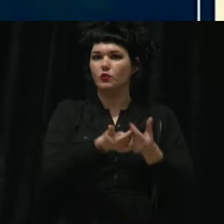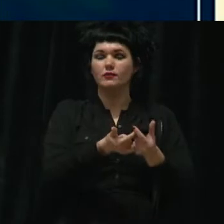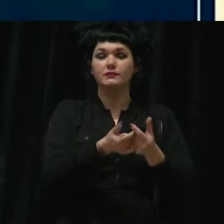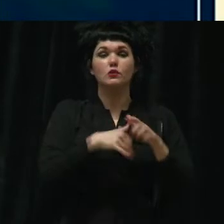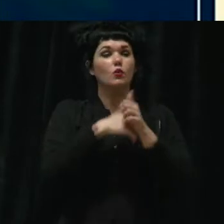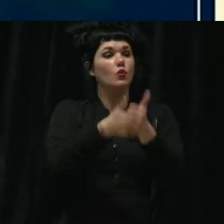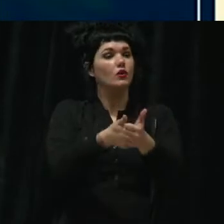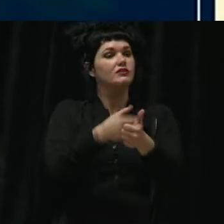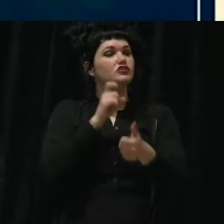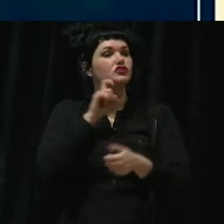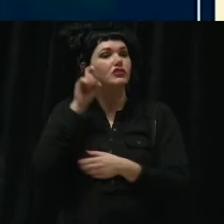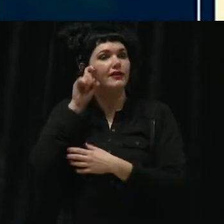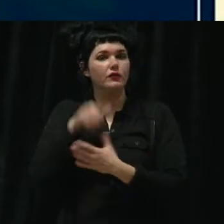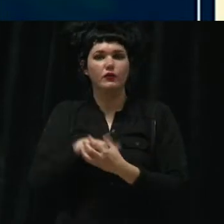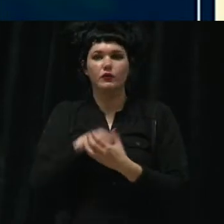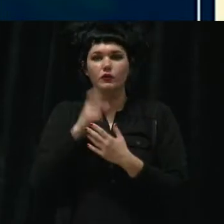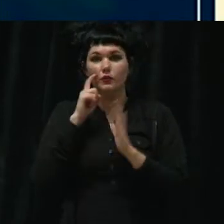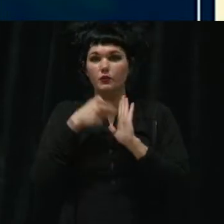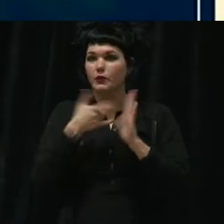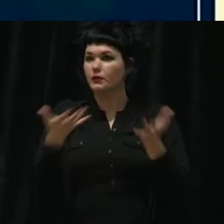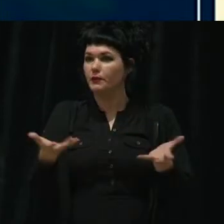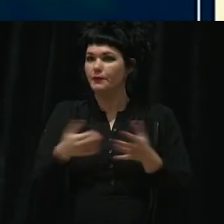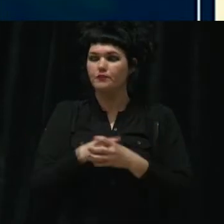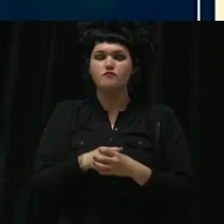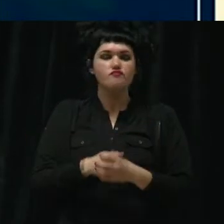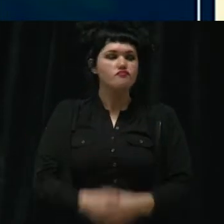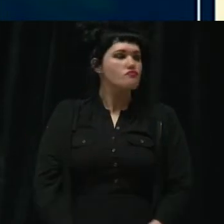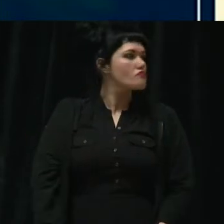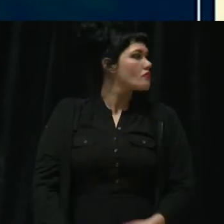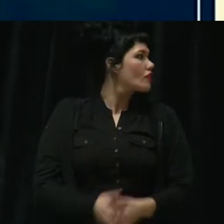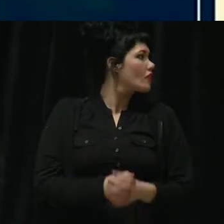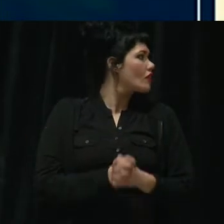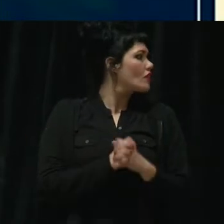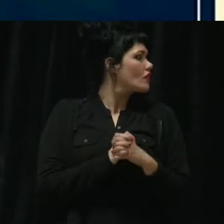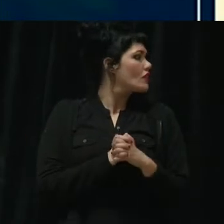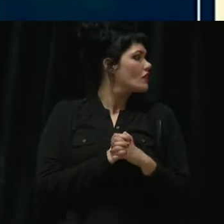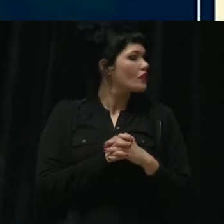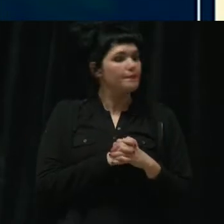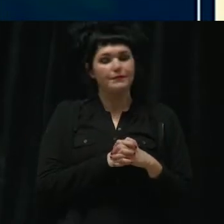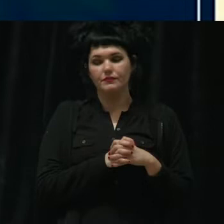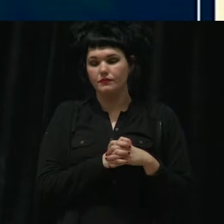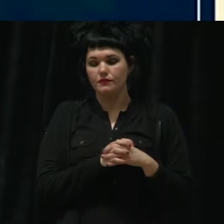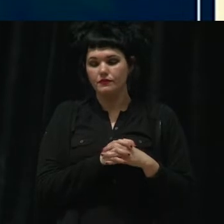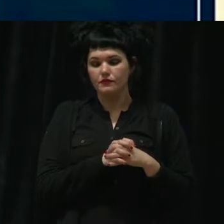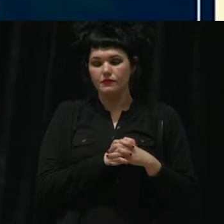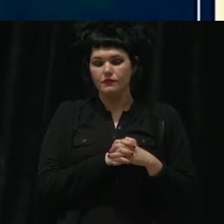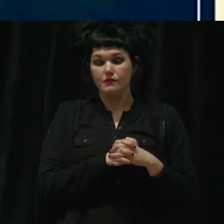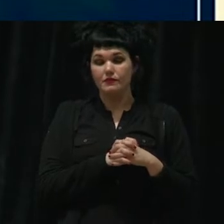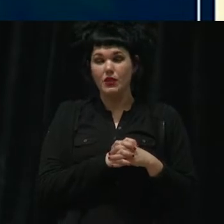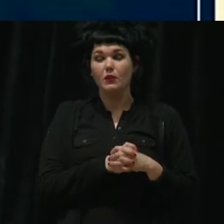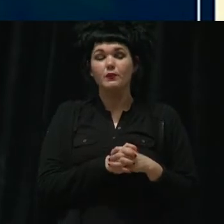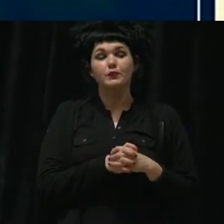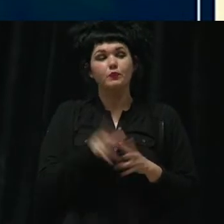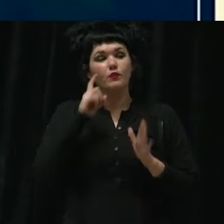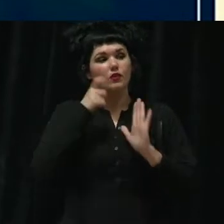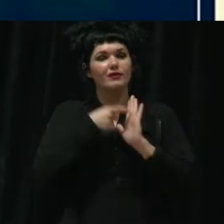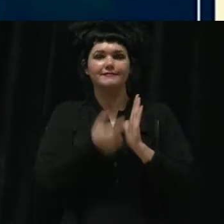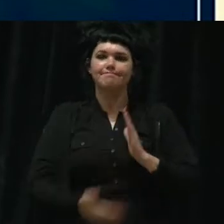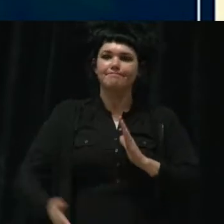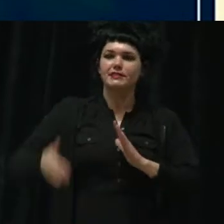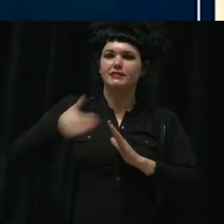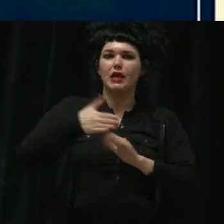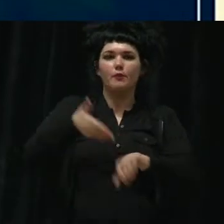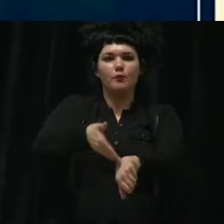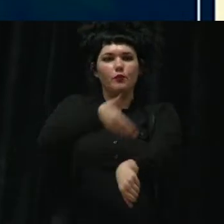gender, what we see is much of the greatest improvement are with